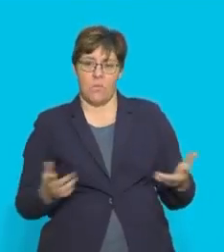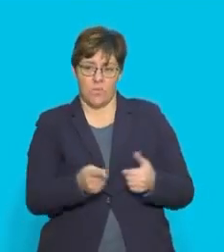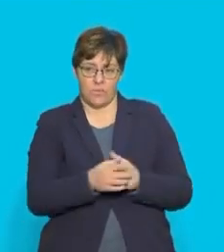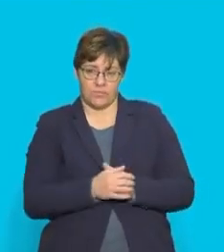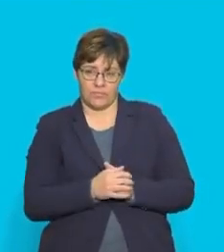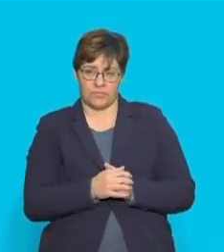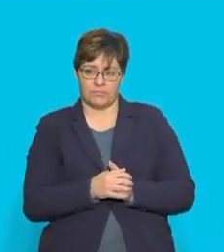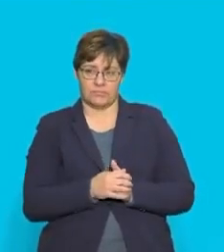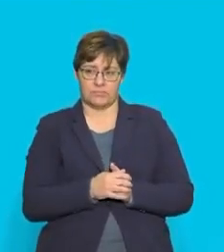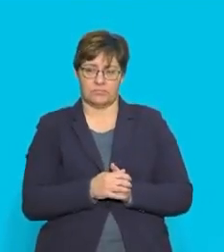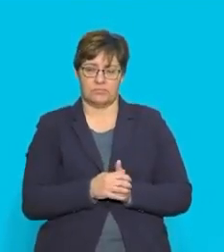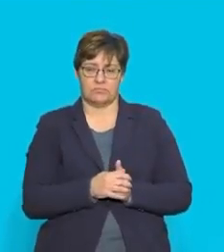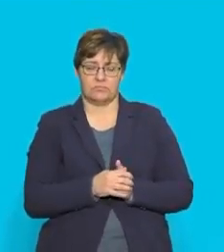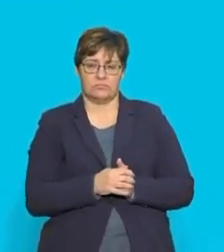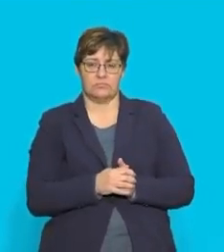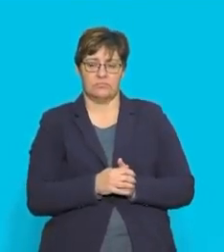Okay, interesting.